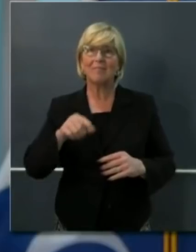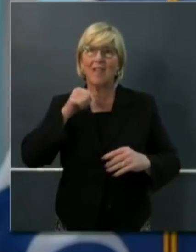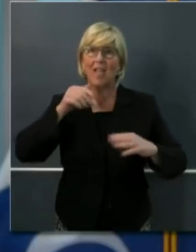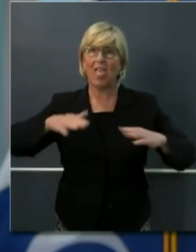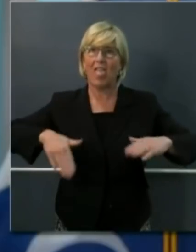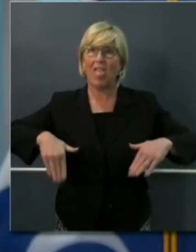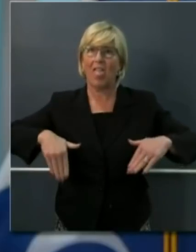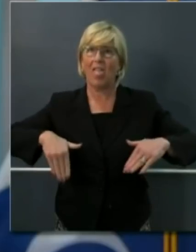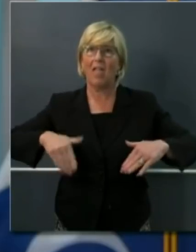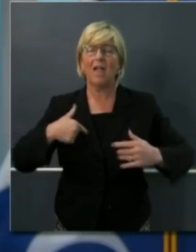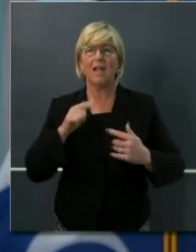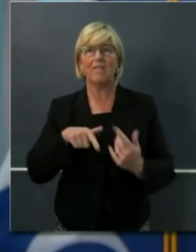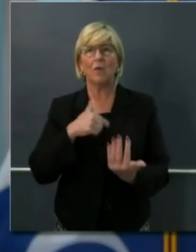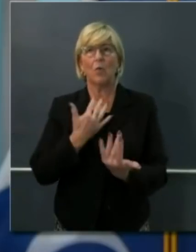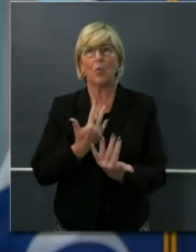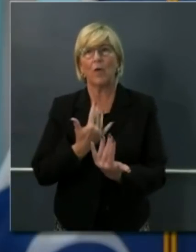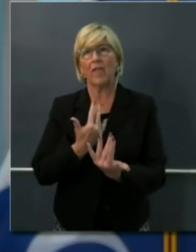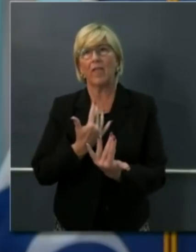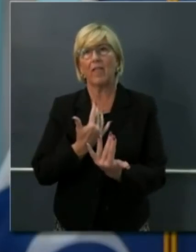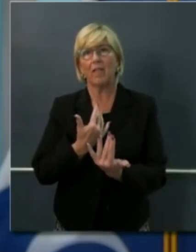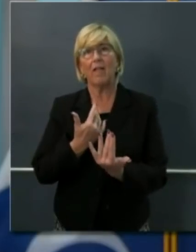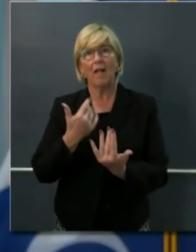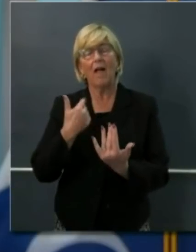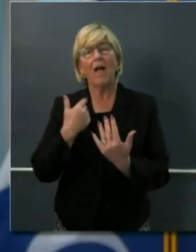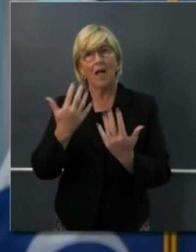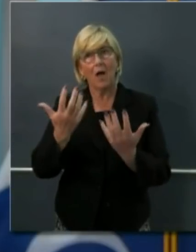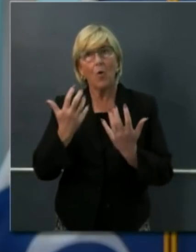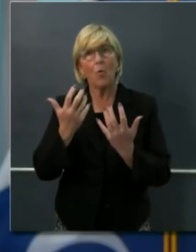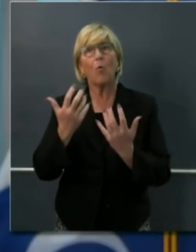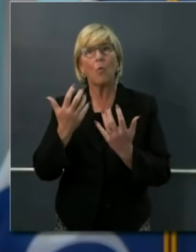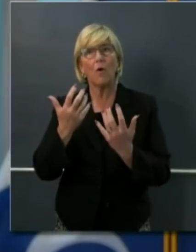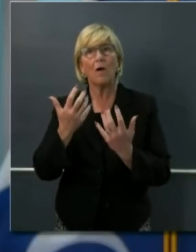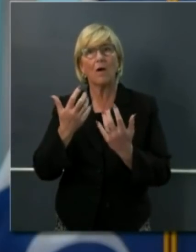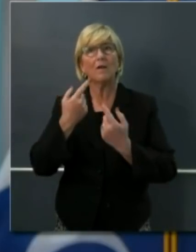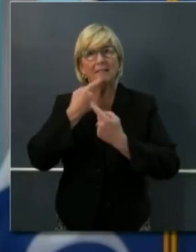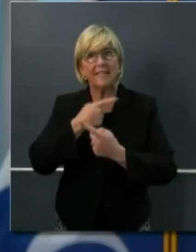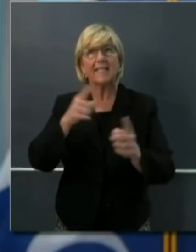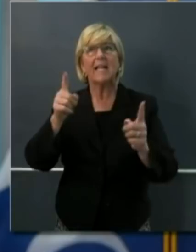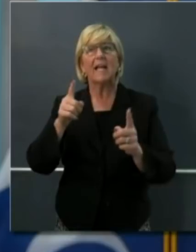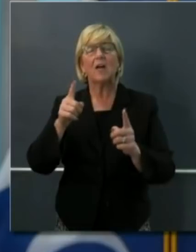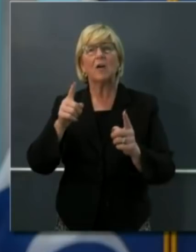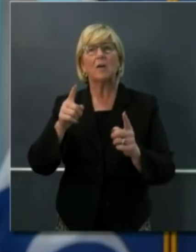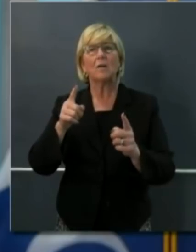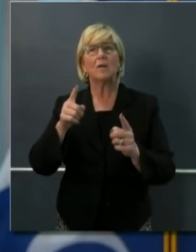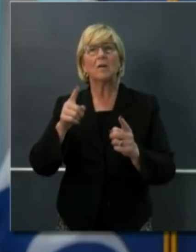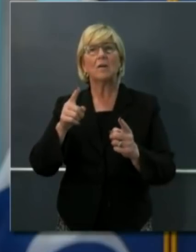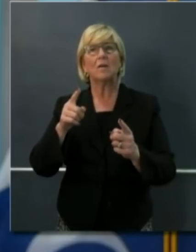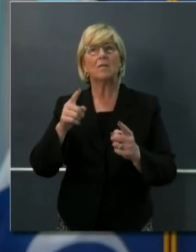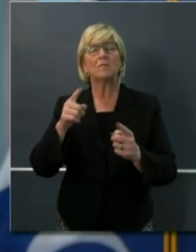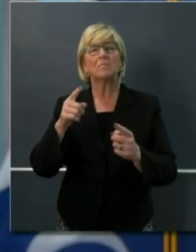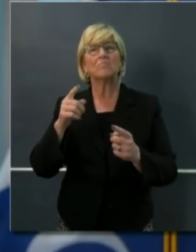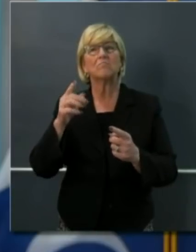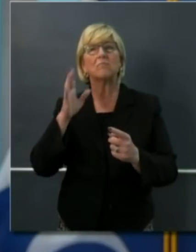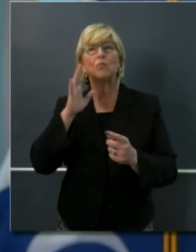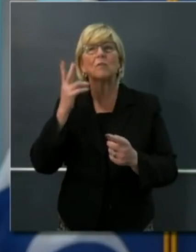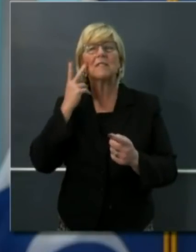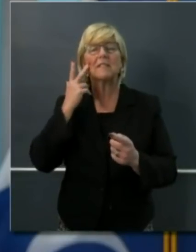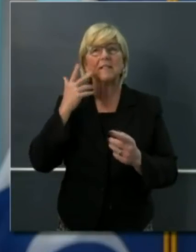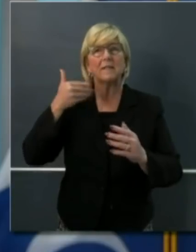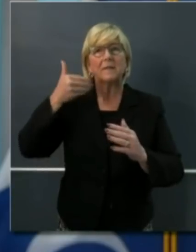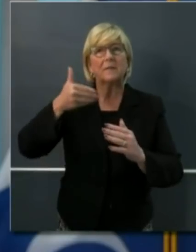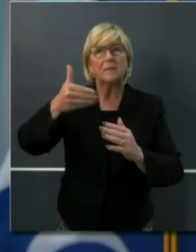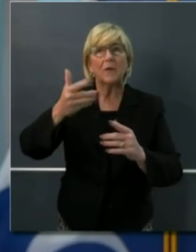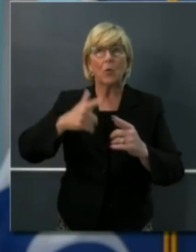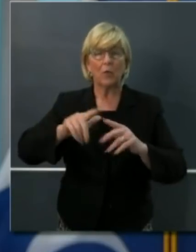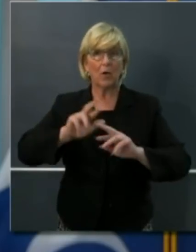that today. I very much look forward to making those announcements, and we won't wait week to week to make those announcements. When